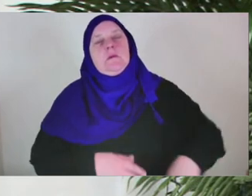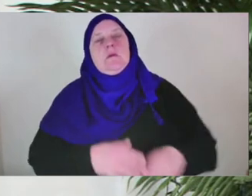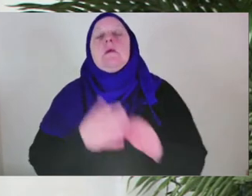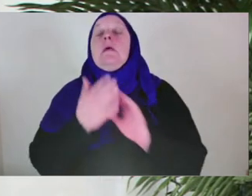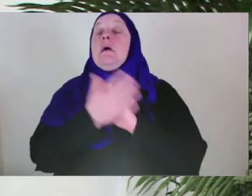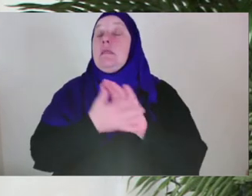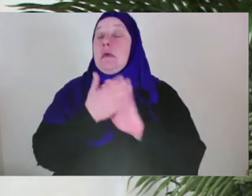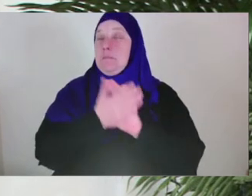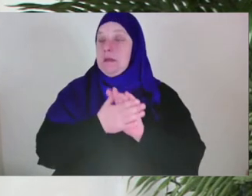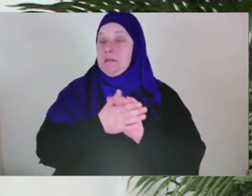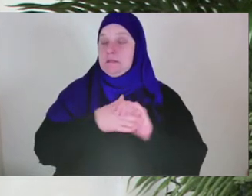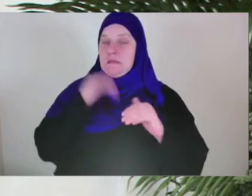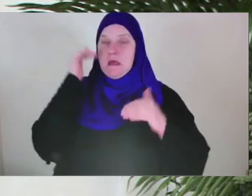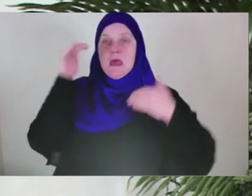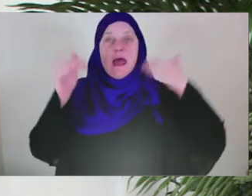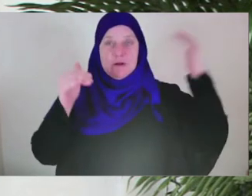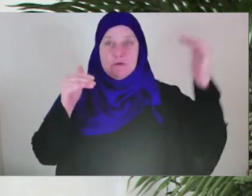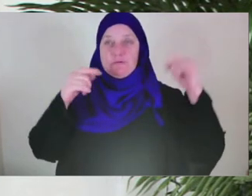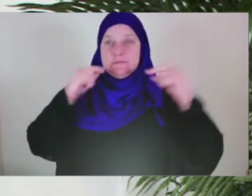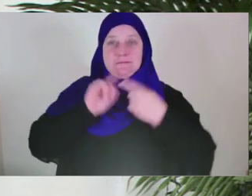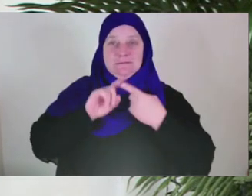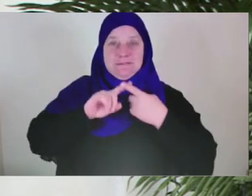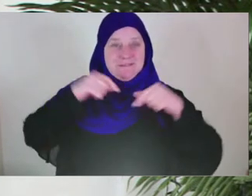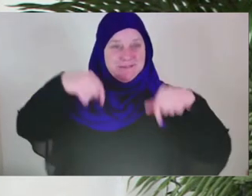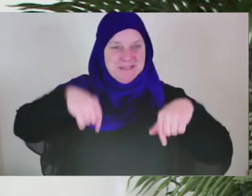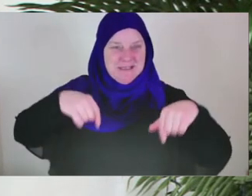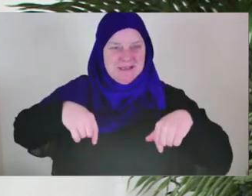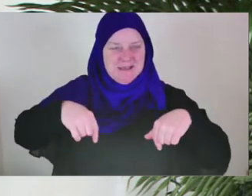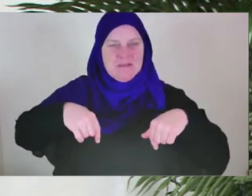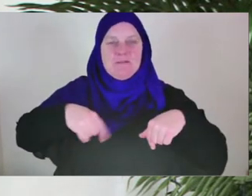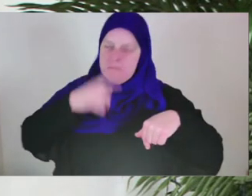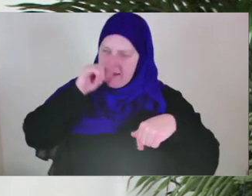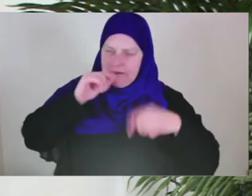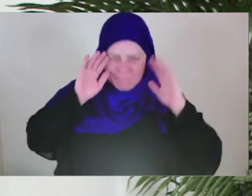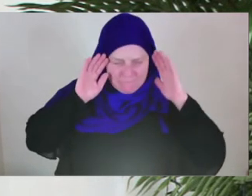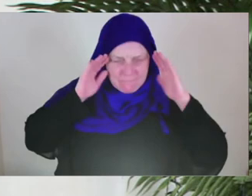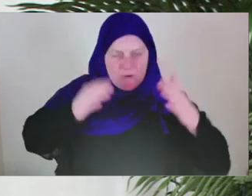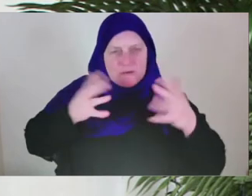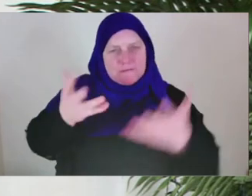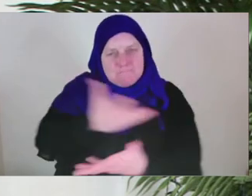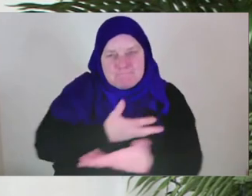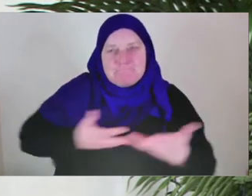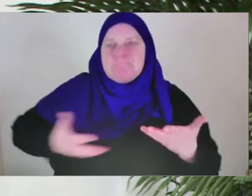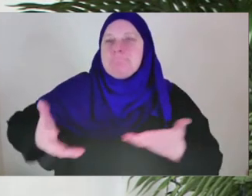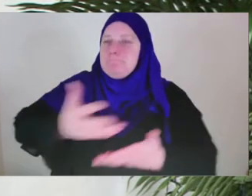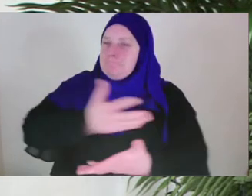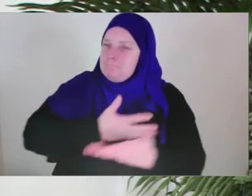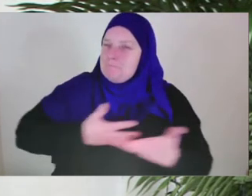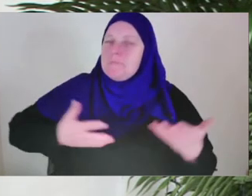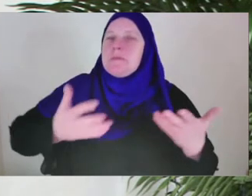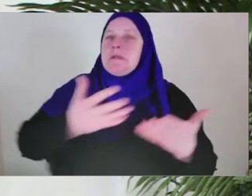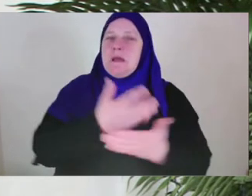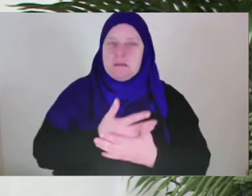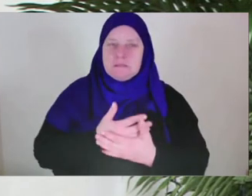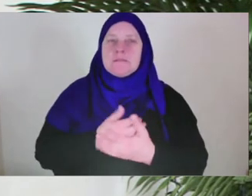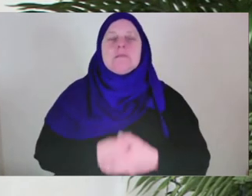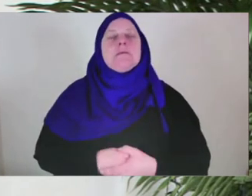in the hall more of an opportunity to discuss this very